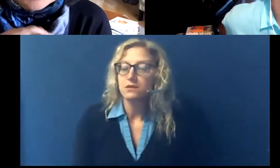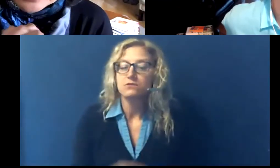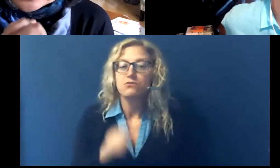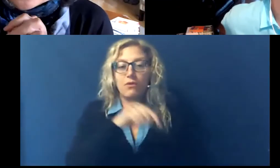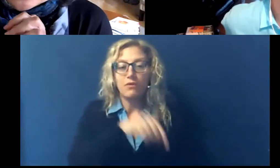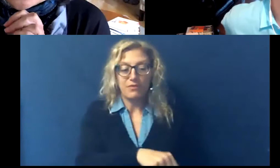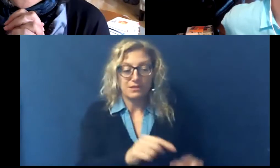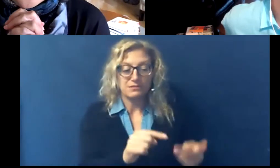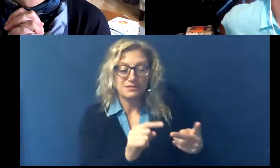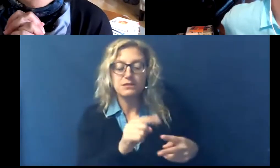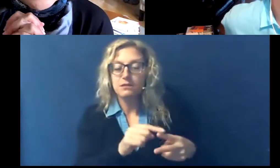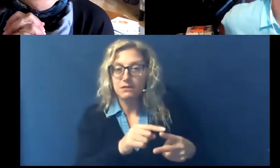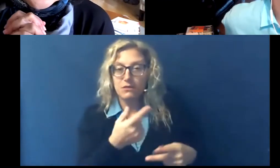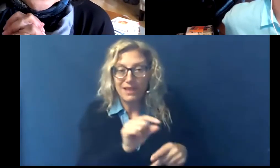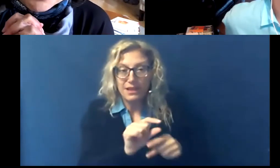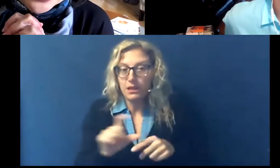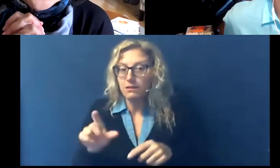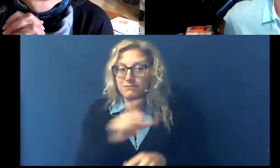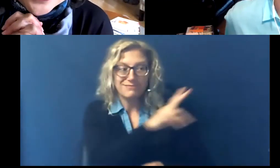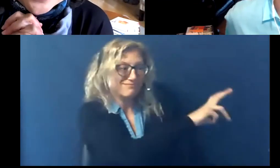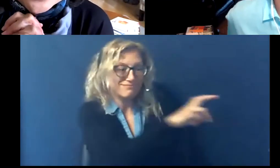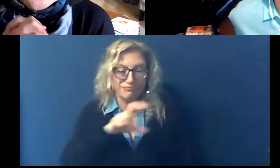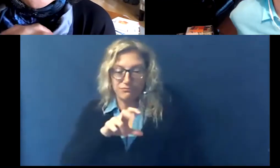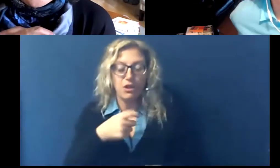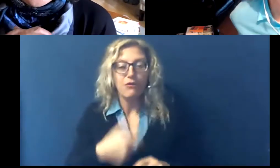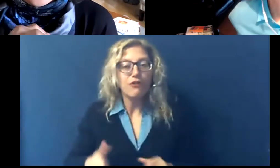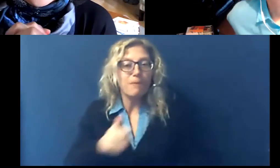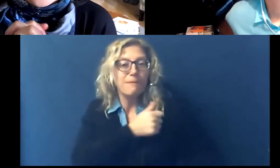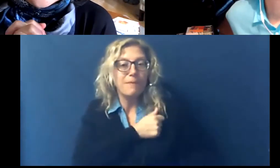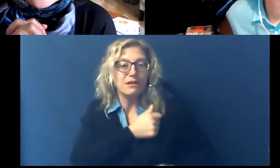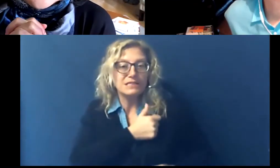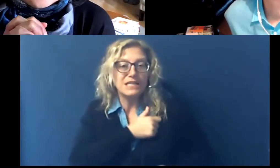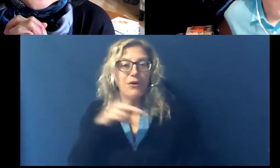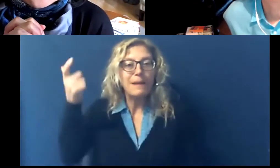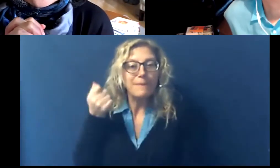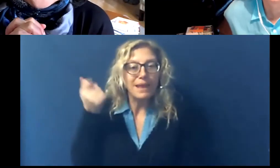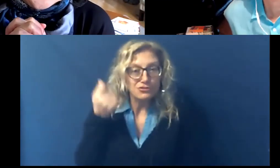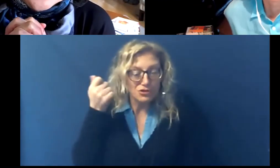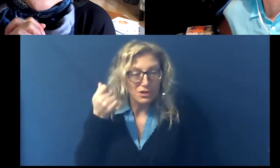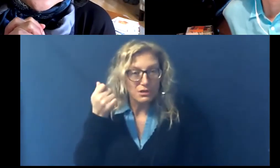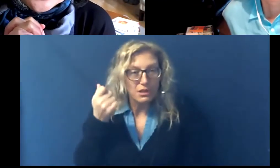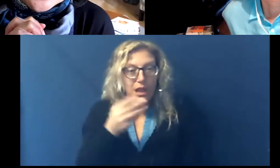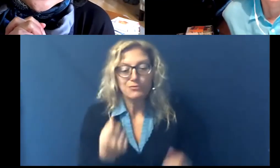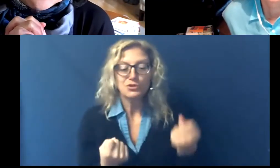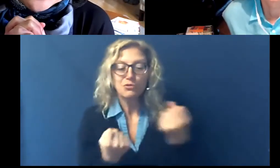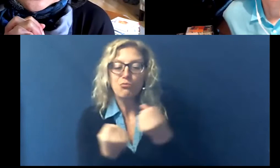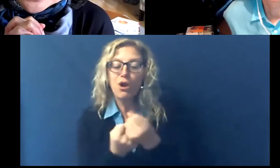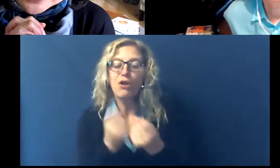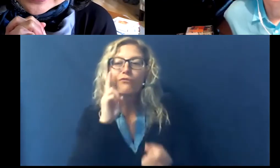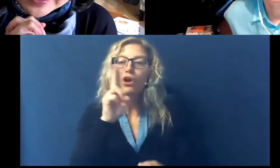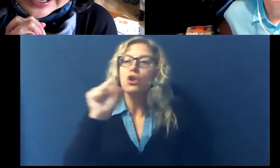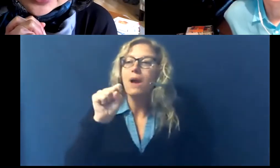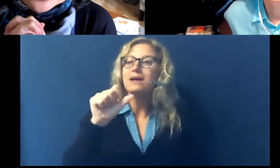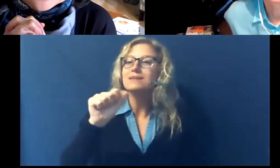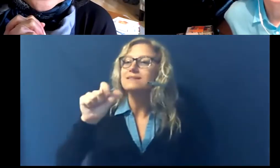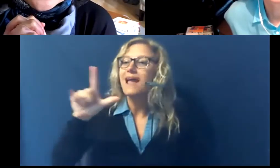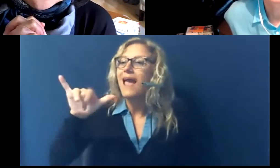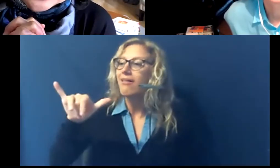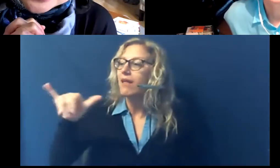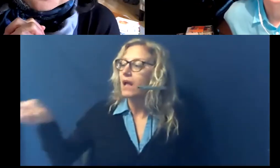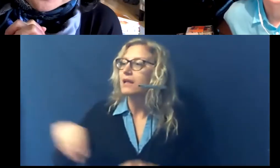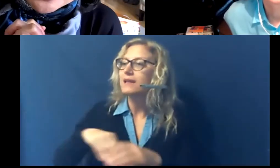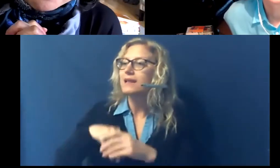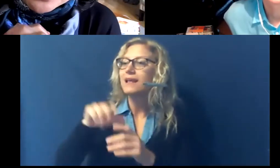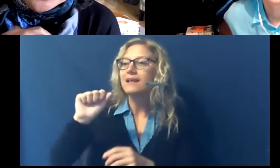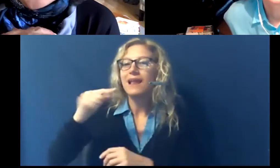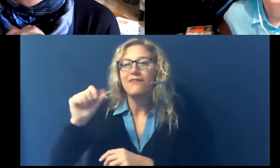of money he diverted from military pensions and support for US allies in Afghanistan out of the